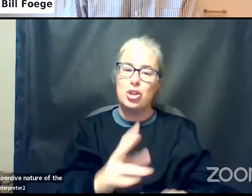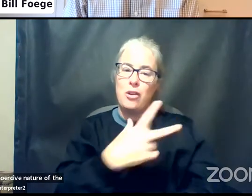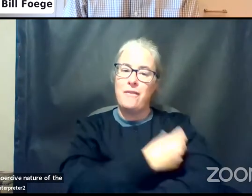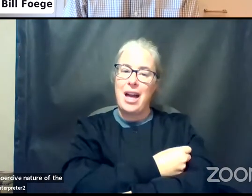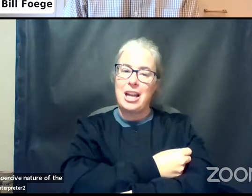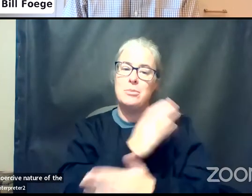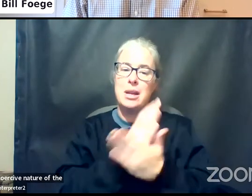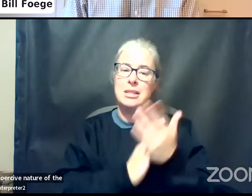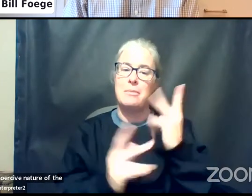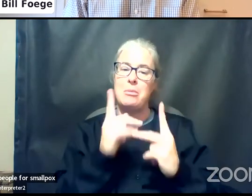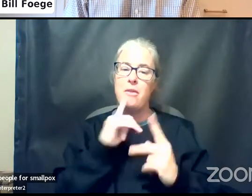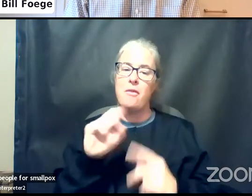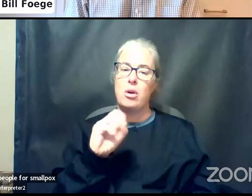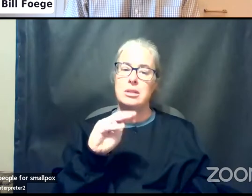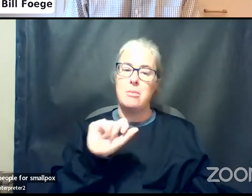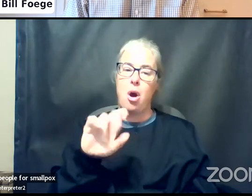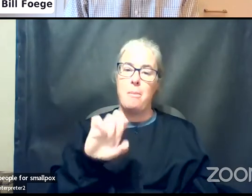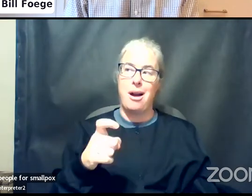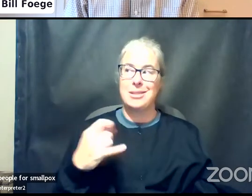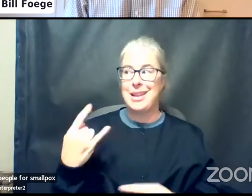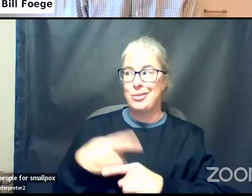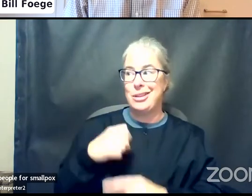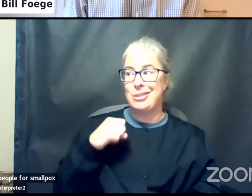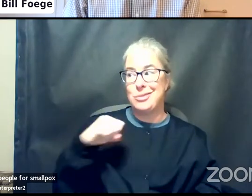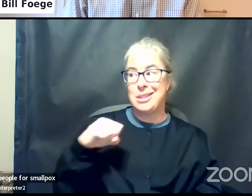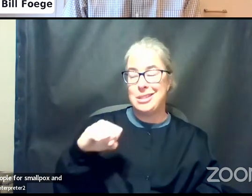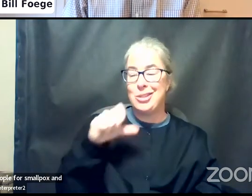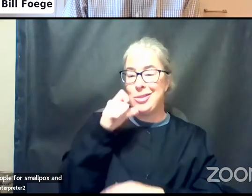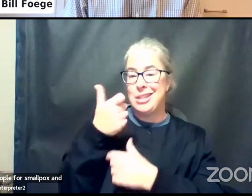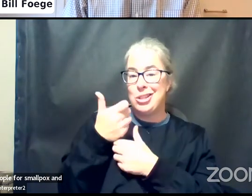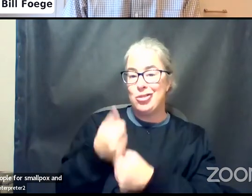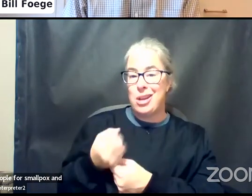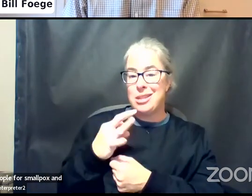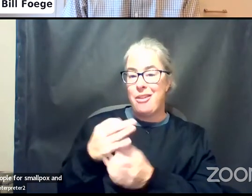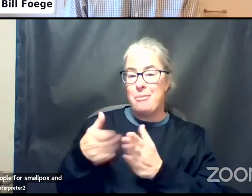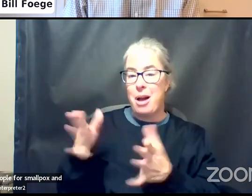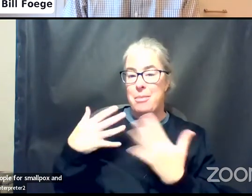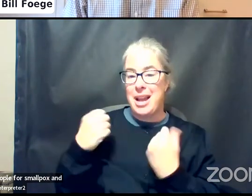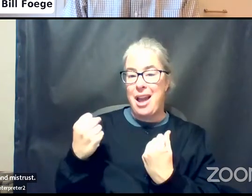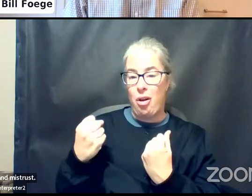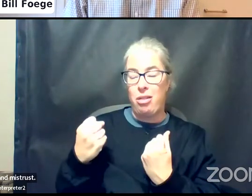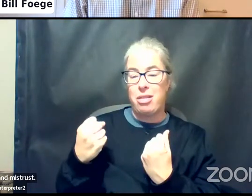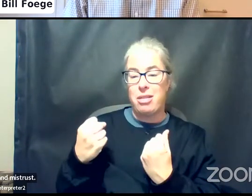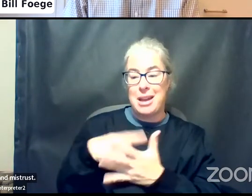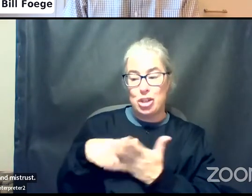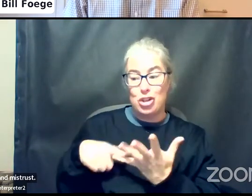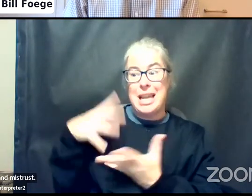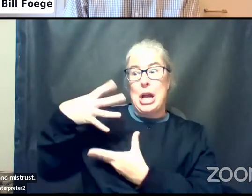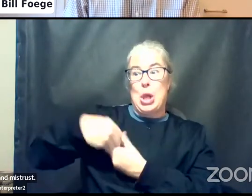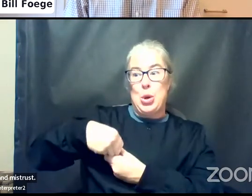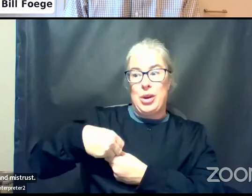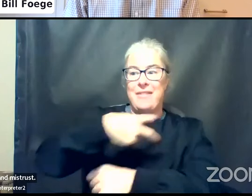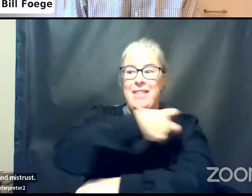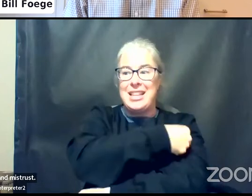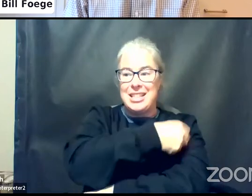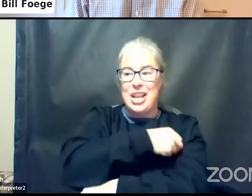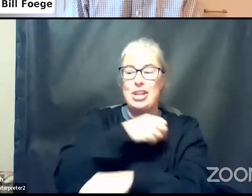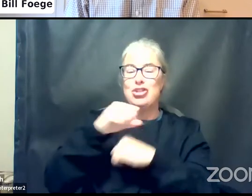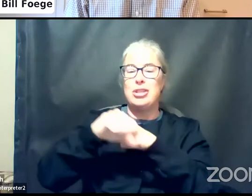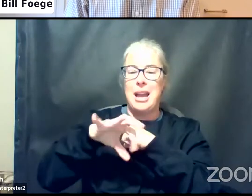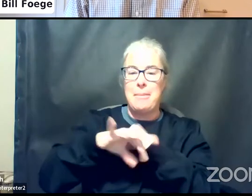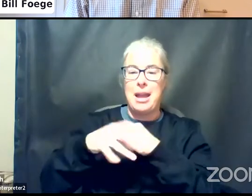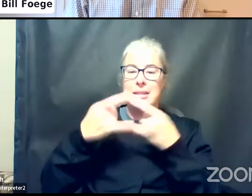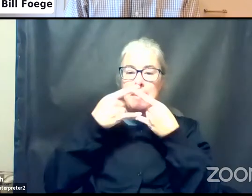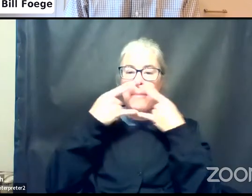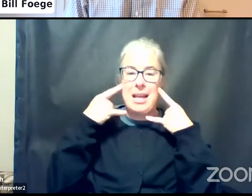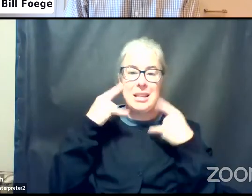smallpox and today's resistance to and mistrust Public Health measures including vaccination campaigns and masking